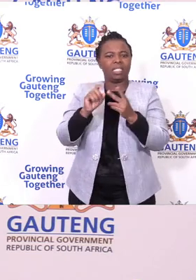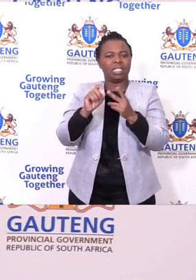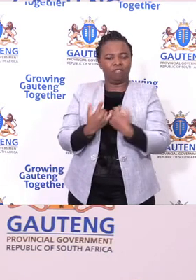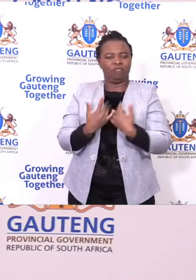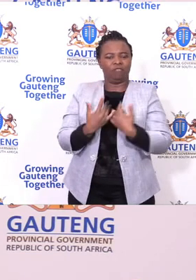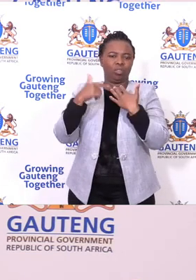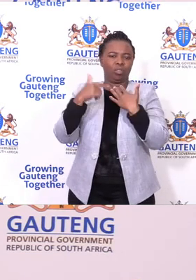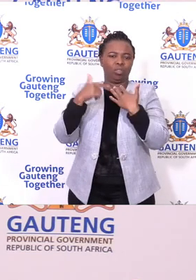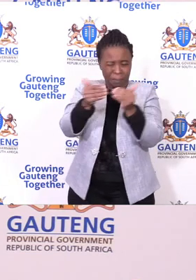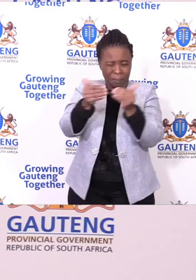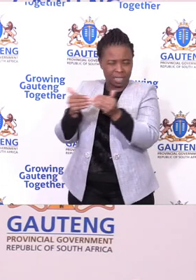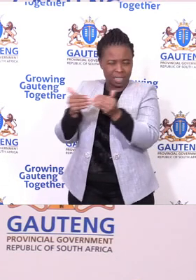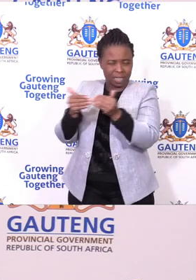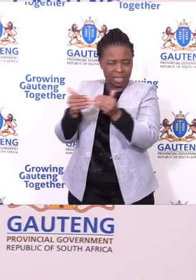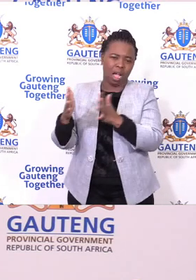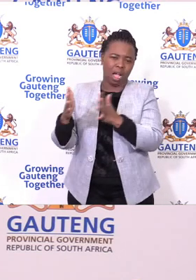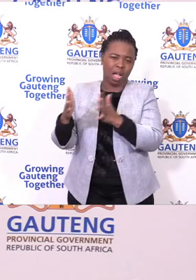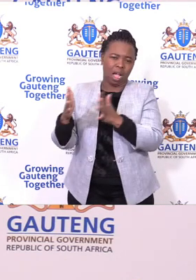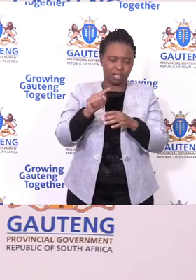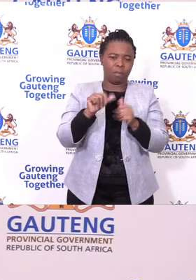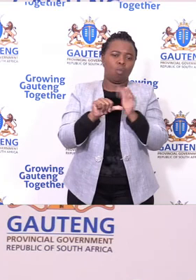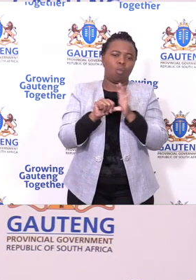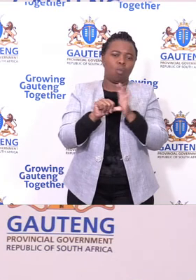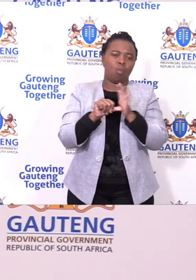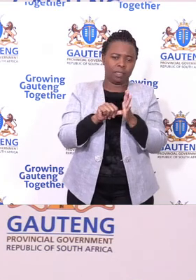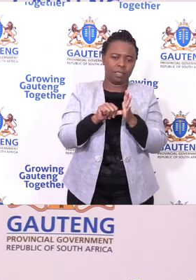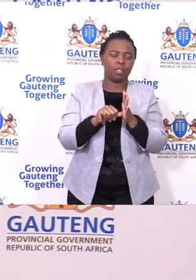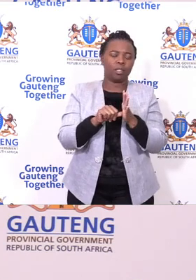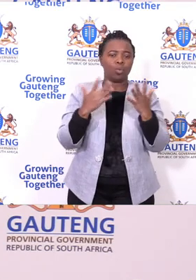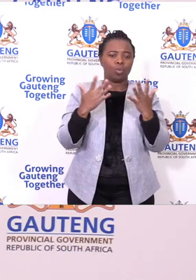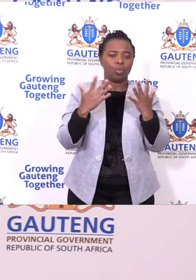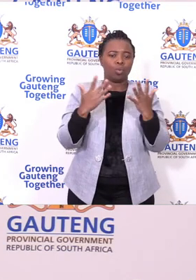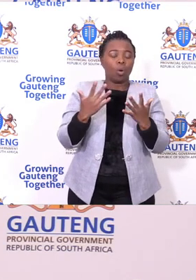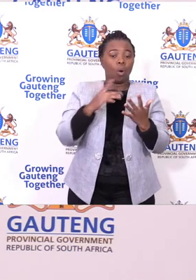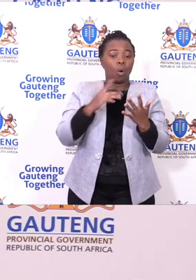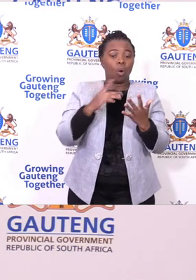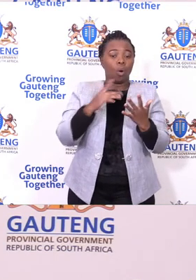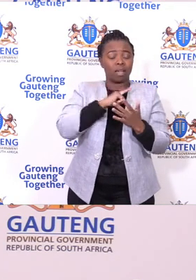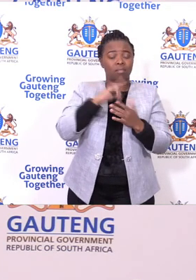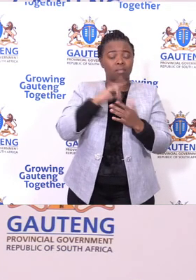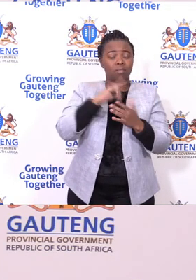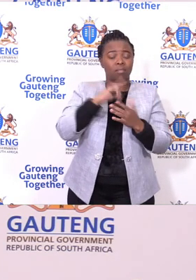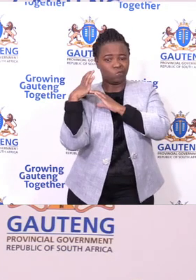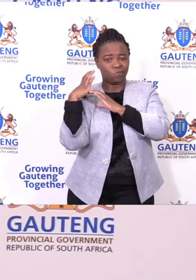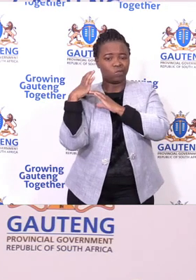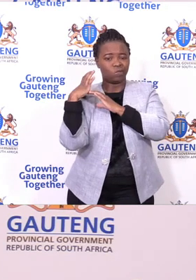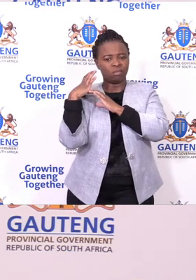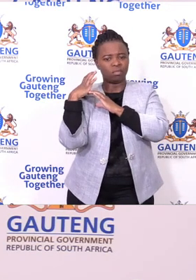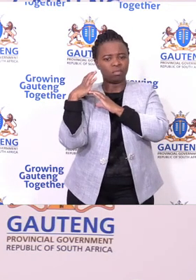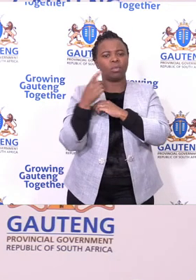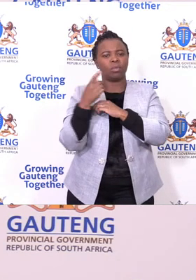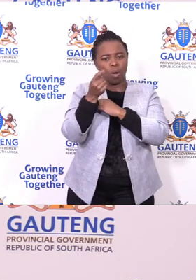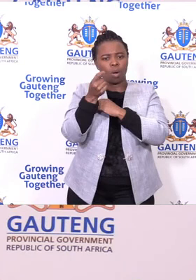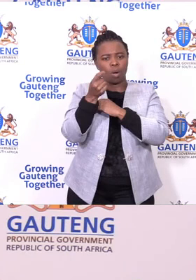not really necessarily true that because of the pressure, then we are almost talking about the collapse